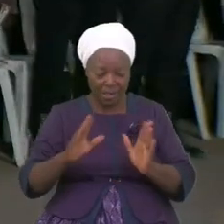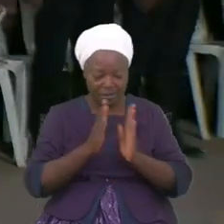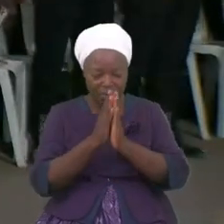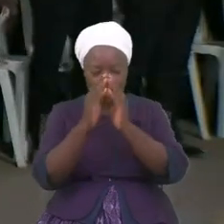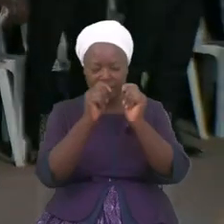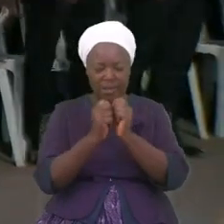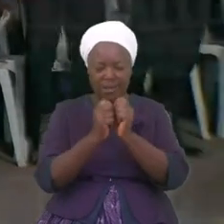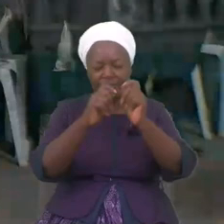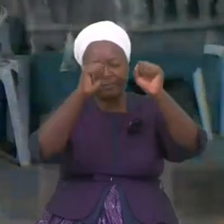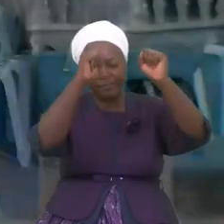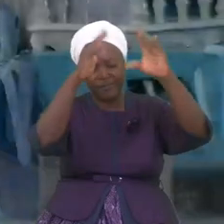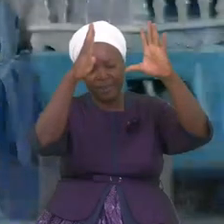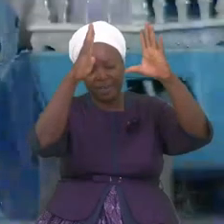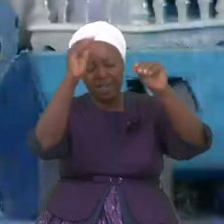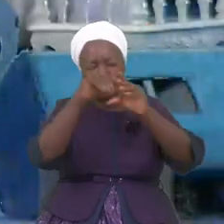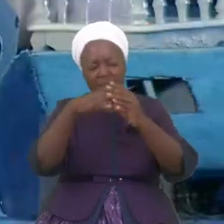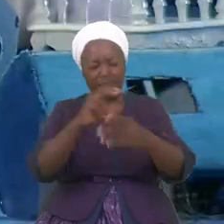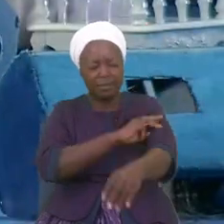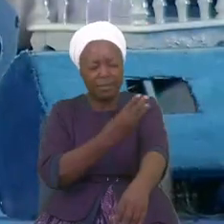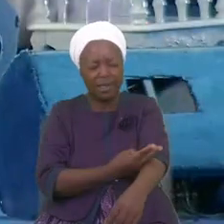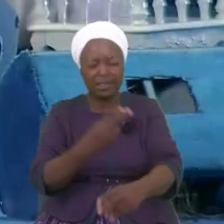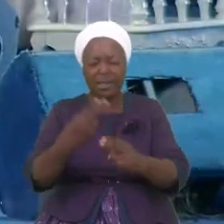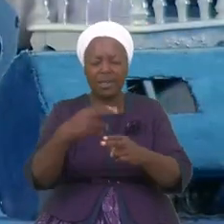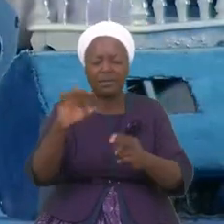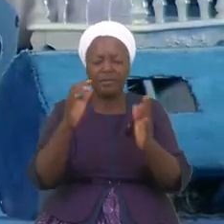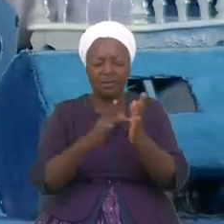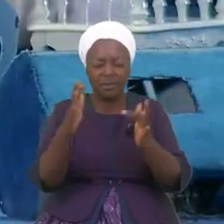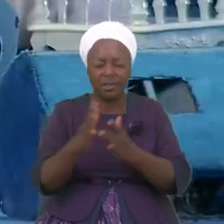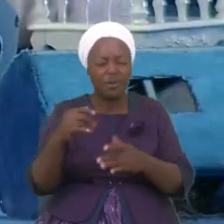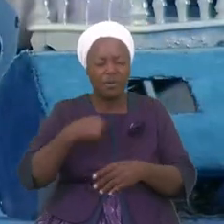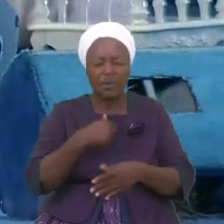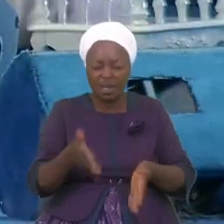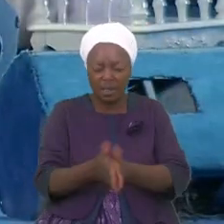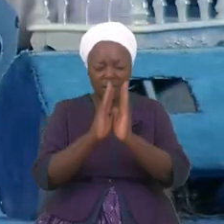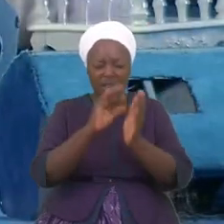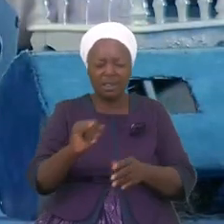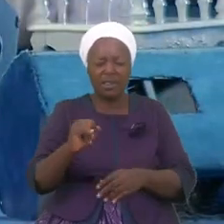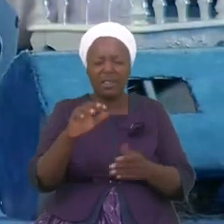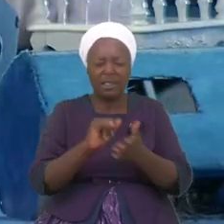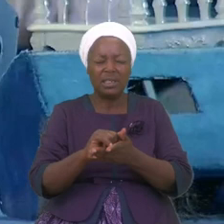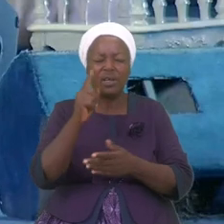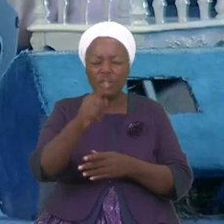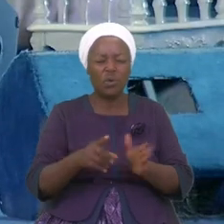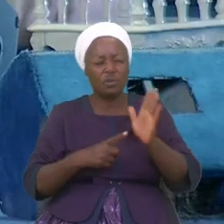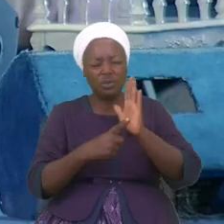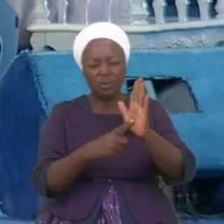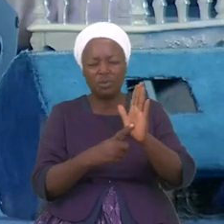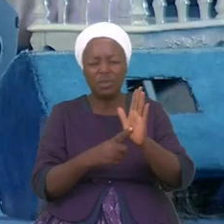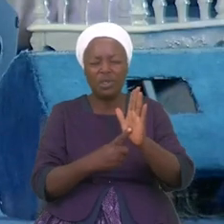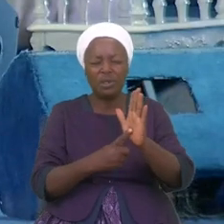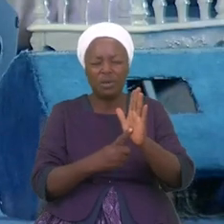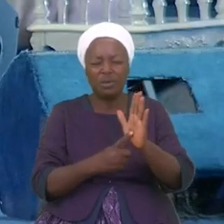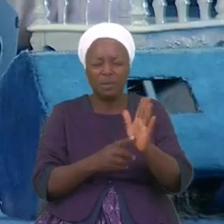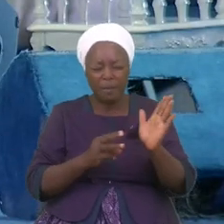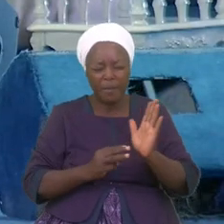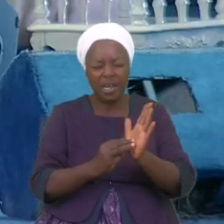together. Father, in the mighty name of Jesus, we're asking that you demonstrate,